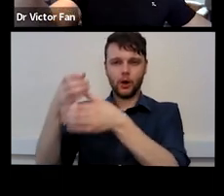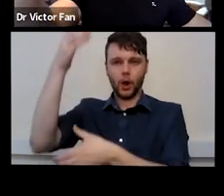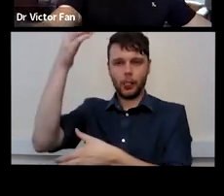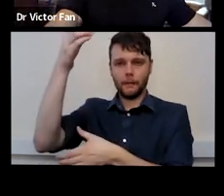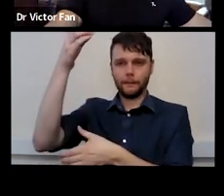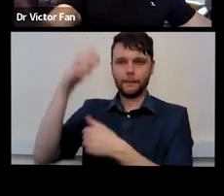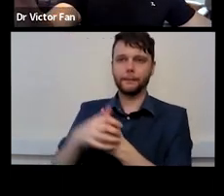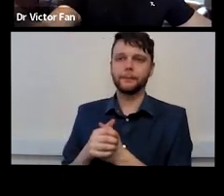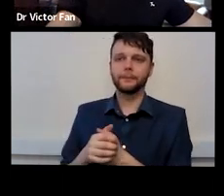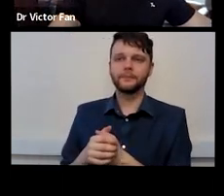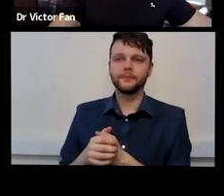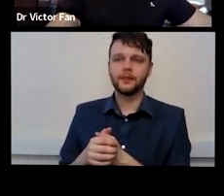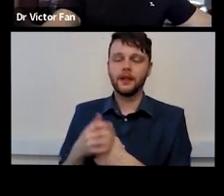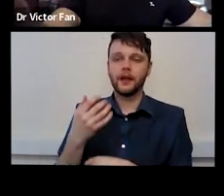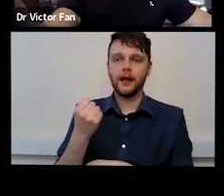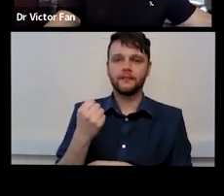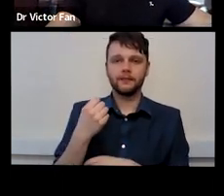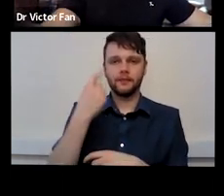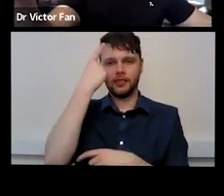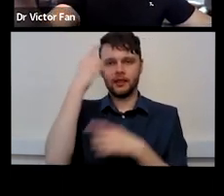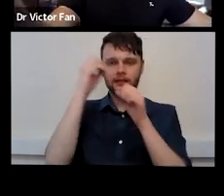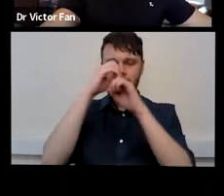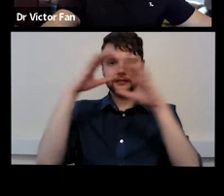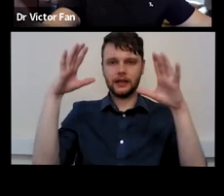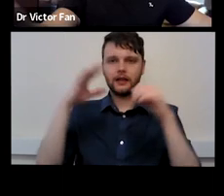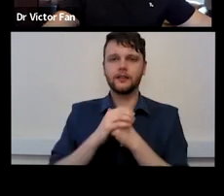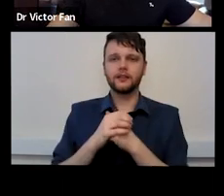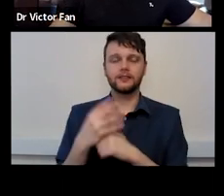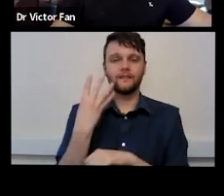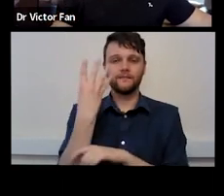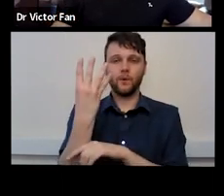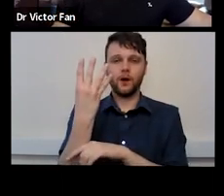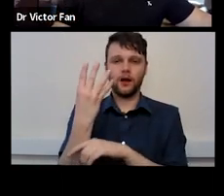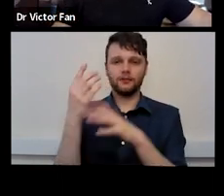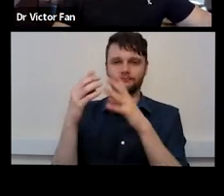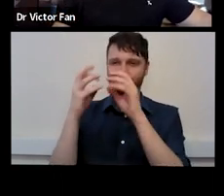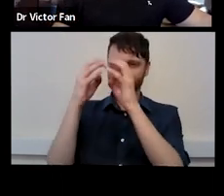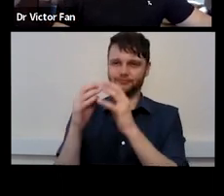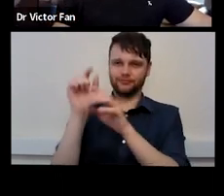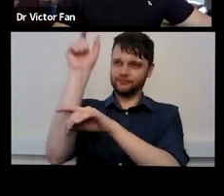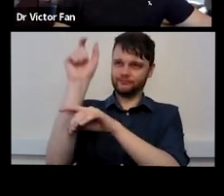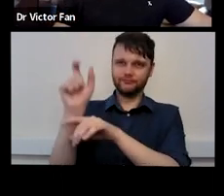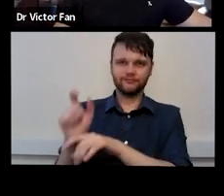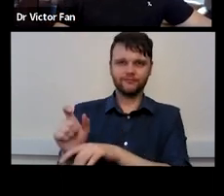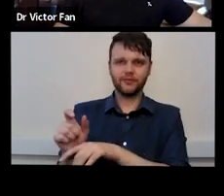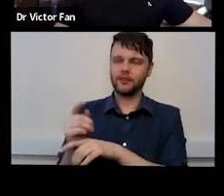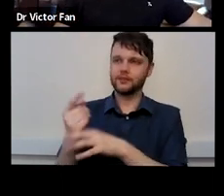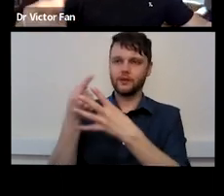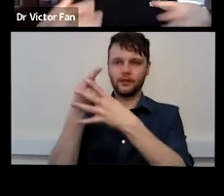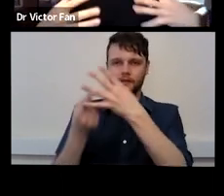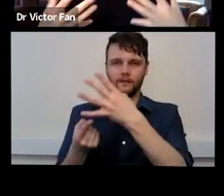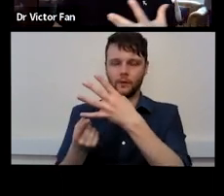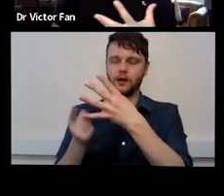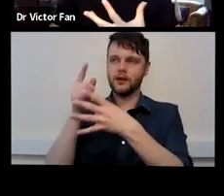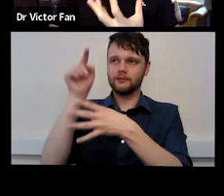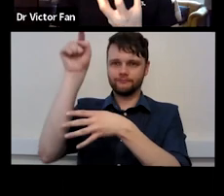which the idea, there are four Chinese characters on the right, and these four Chinese characters are